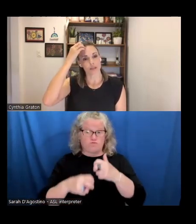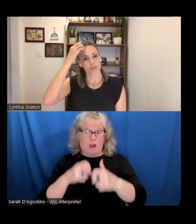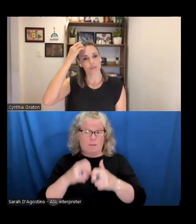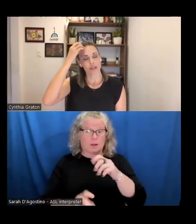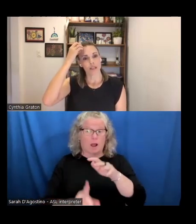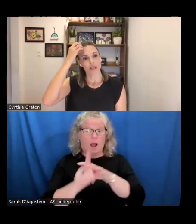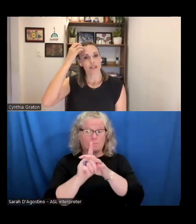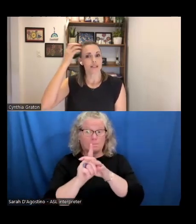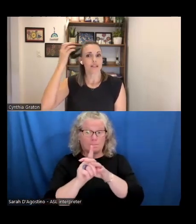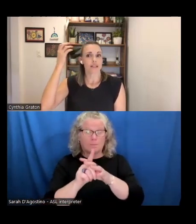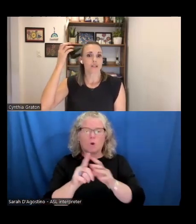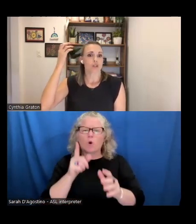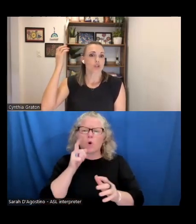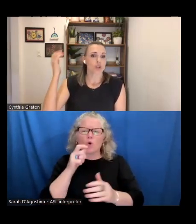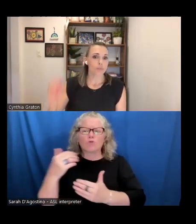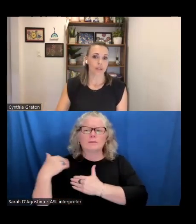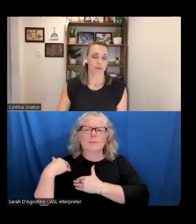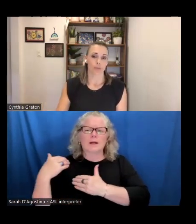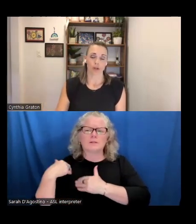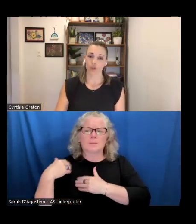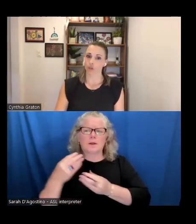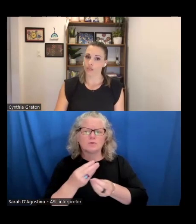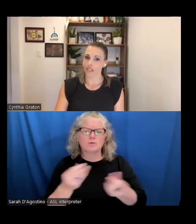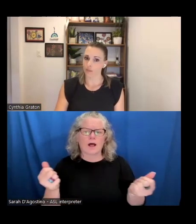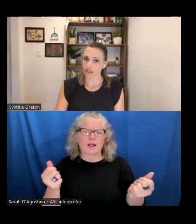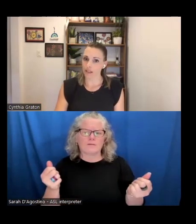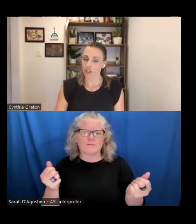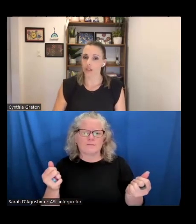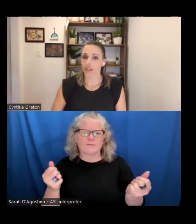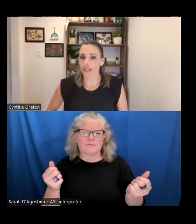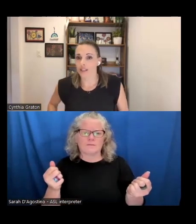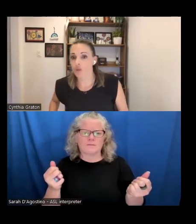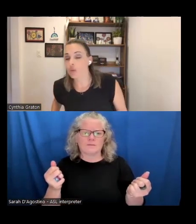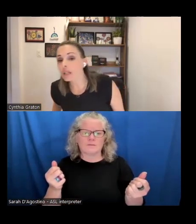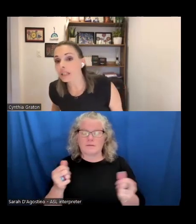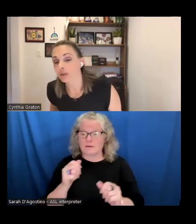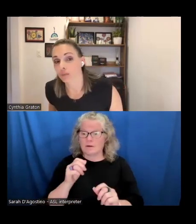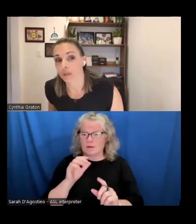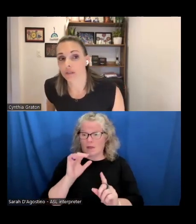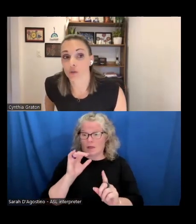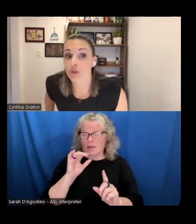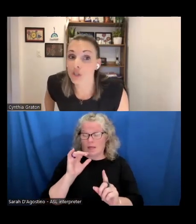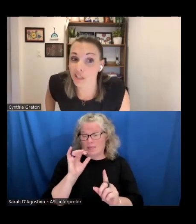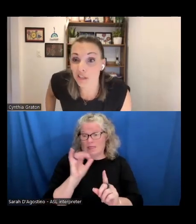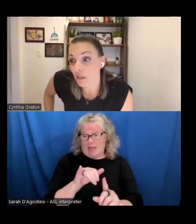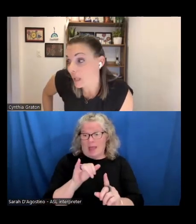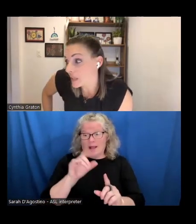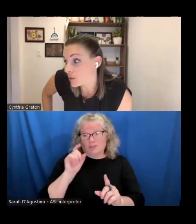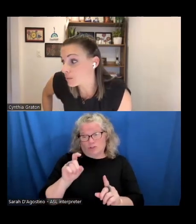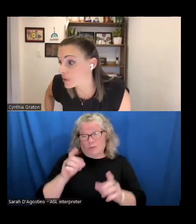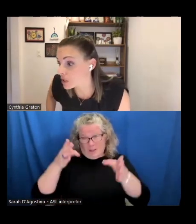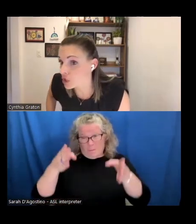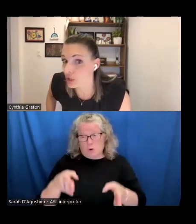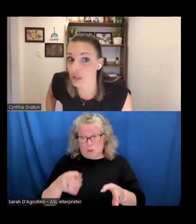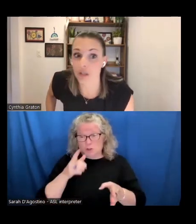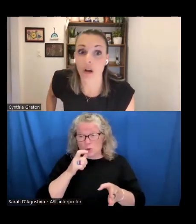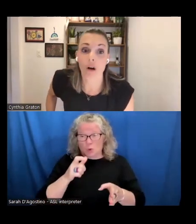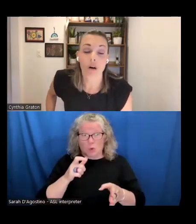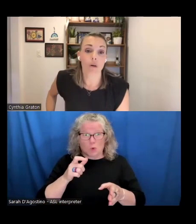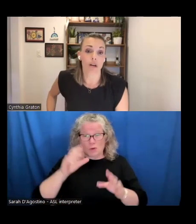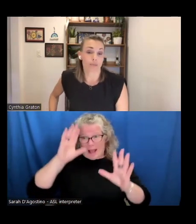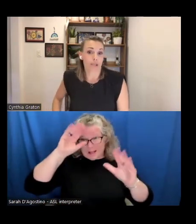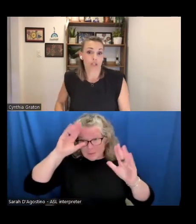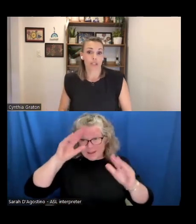kid. This should be the person whose expectation the kid is struggling to meet, usually the classroom